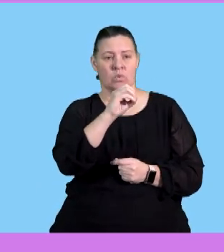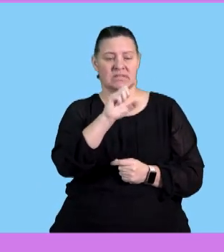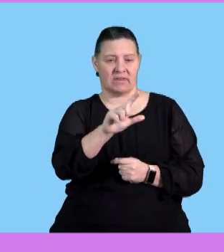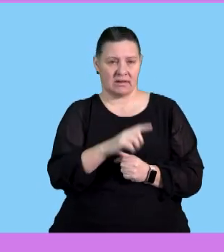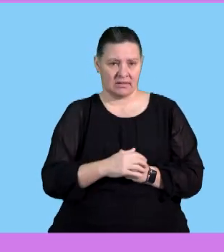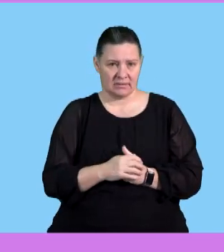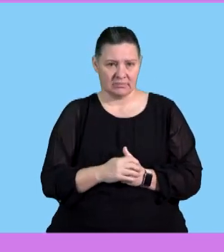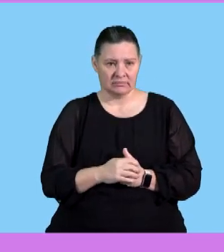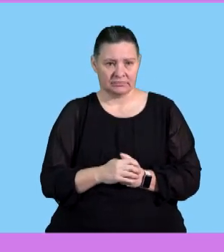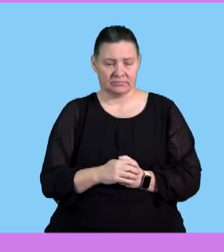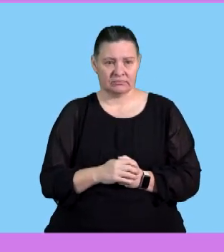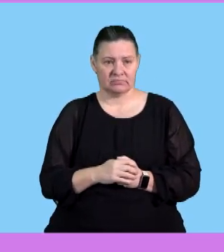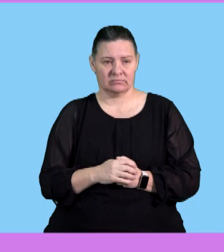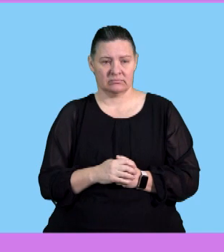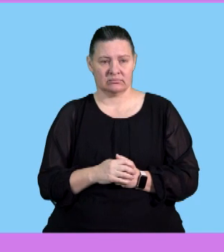claimed that